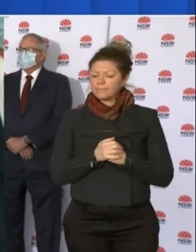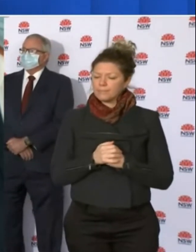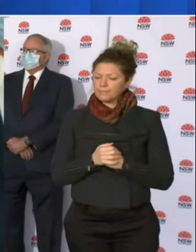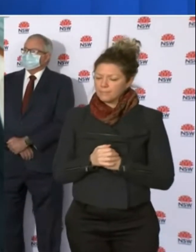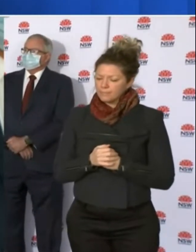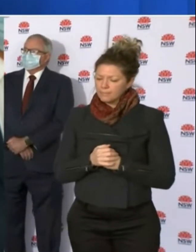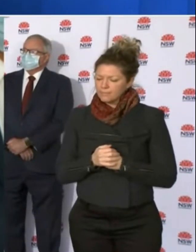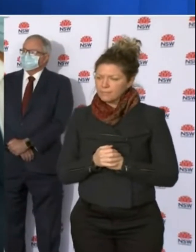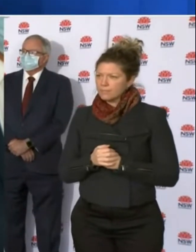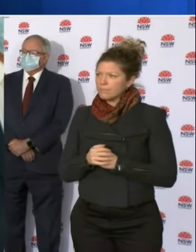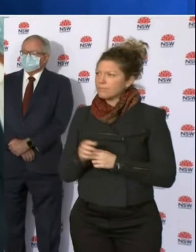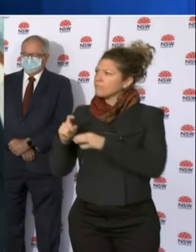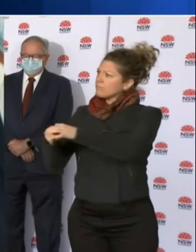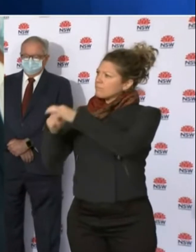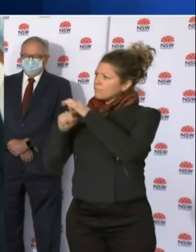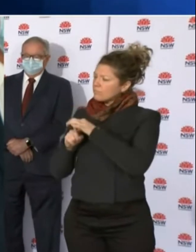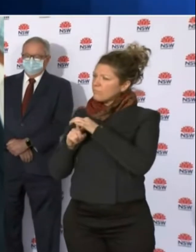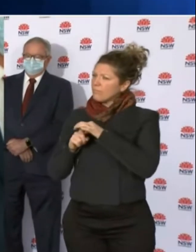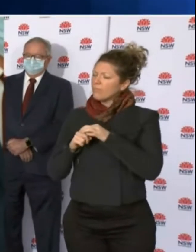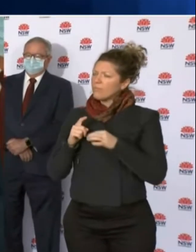government construction sites? So New